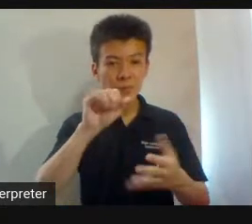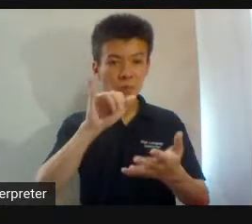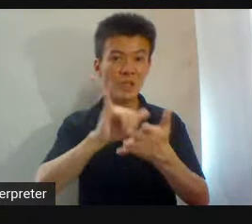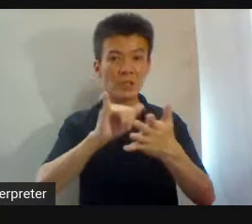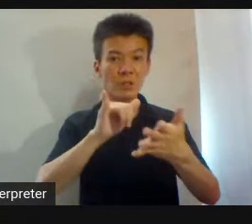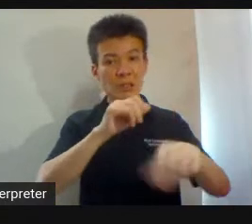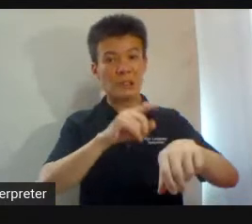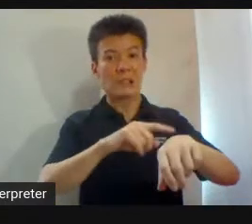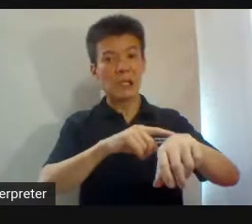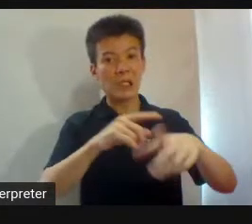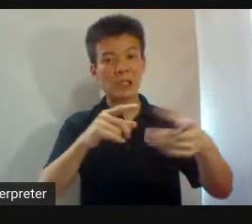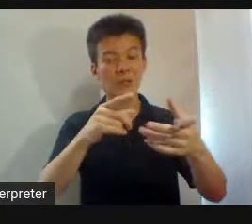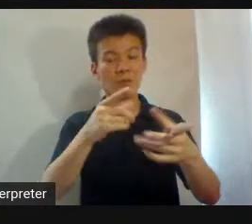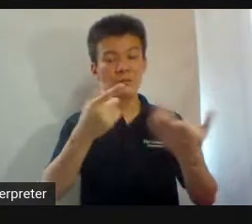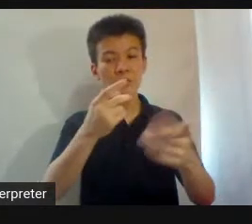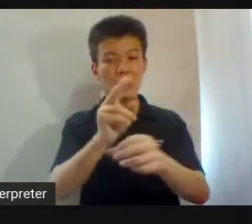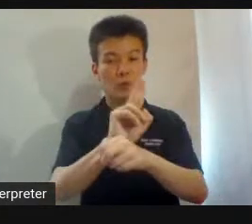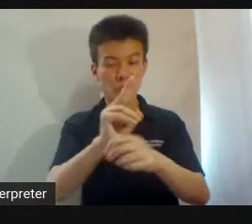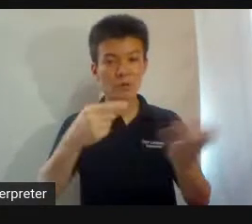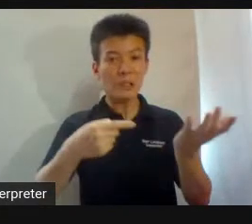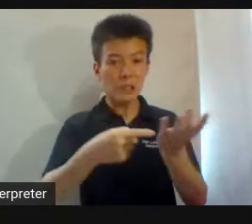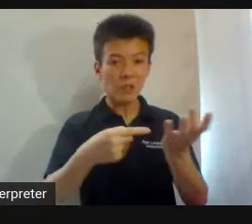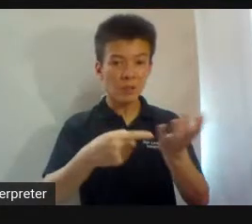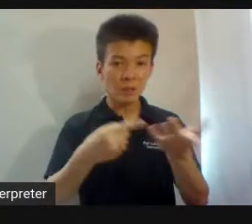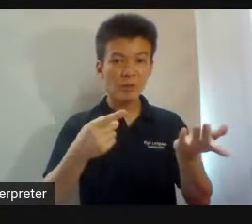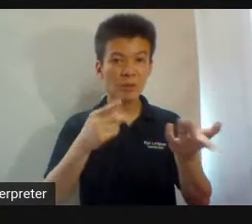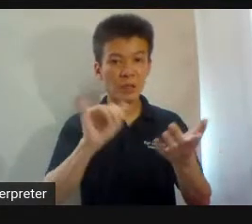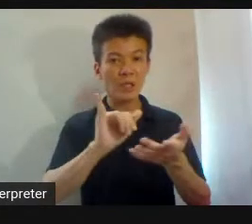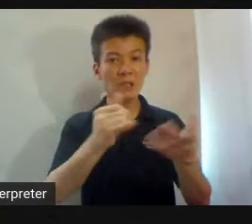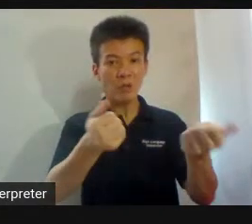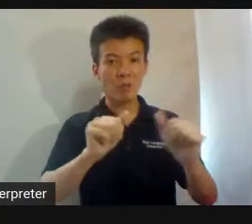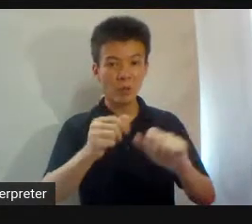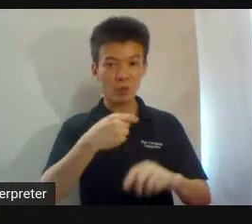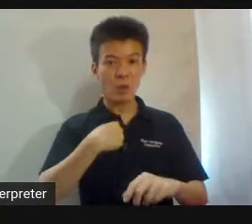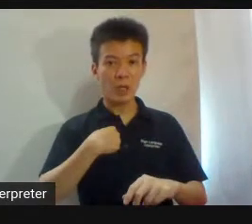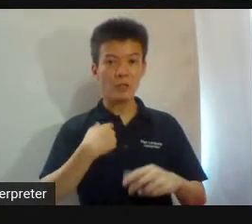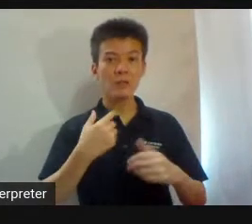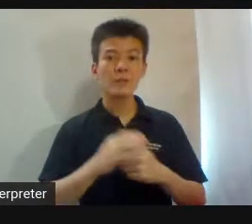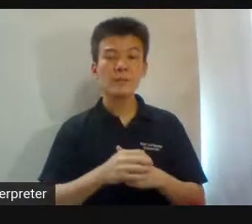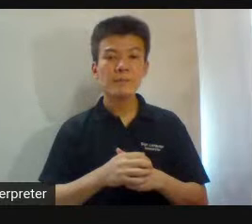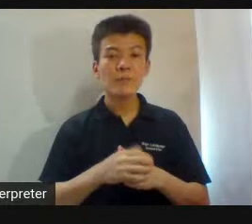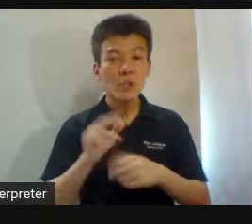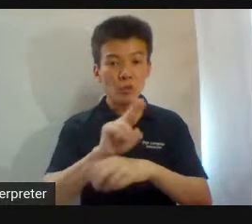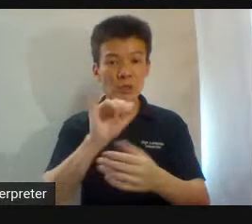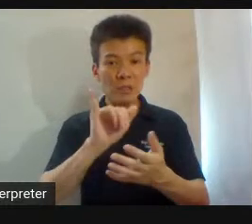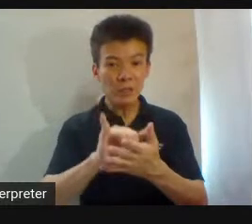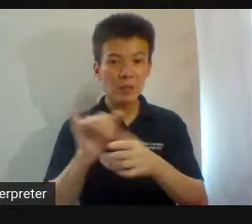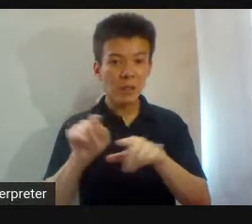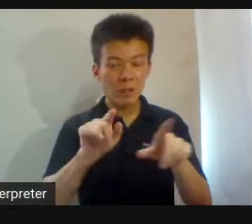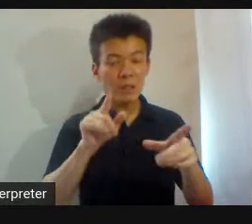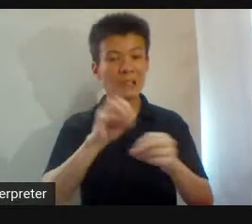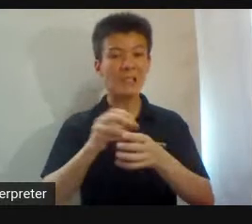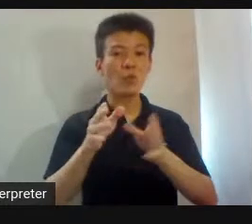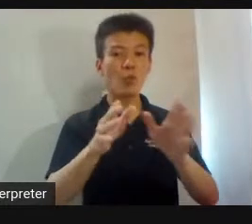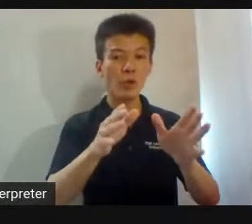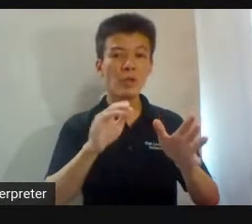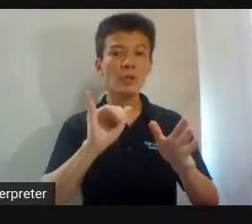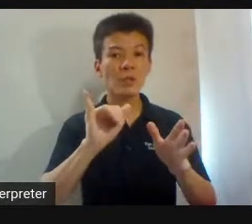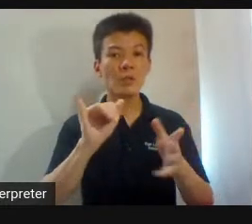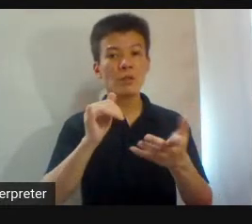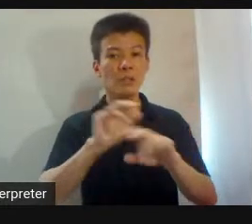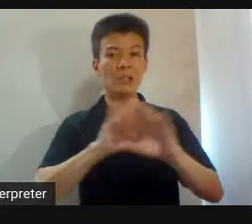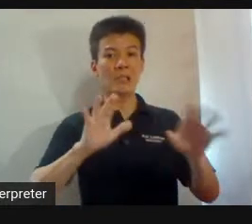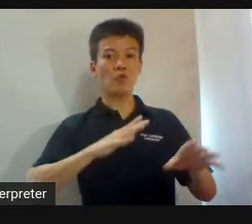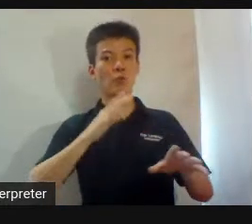time together, harnessing the technologies that are available to us and using it as, in a way, an informal kind